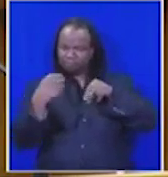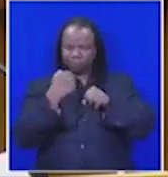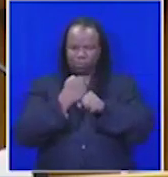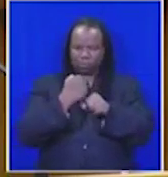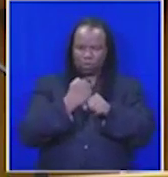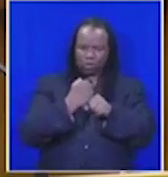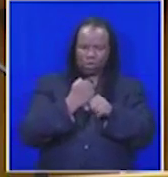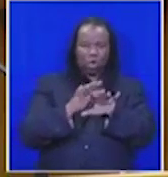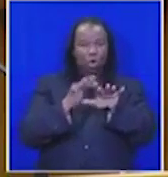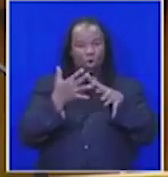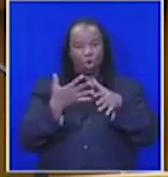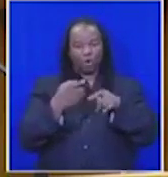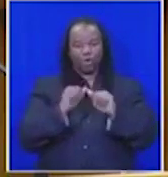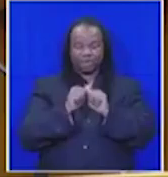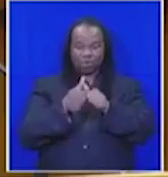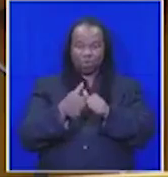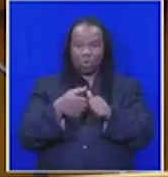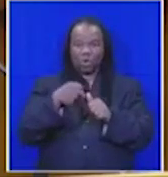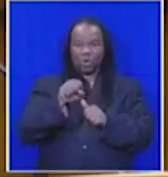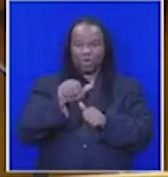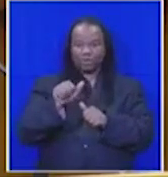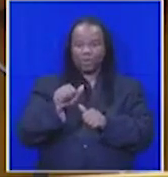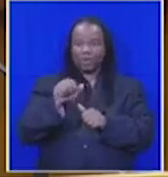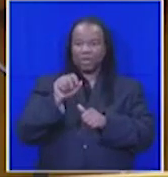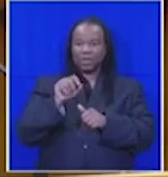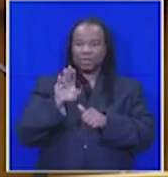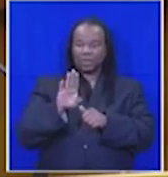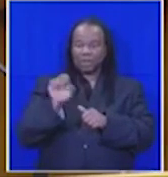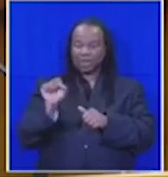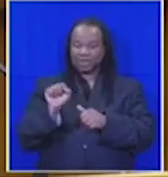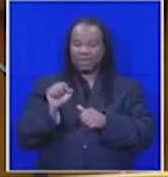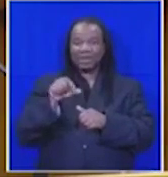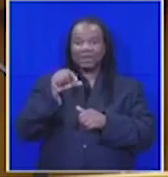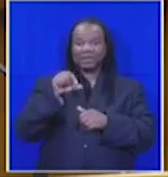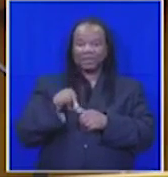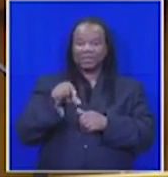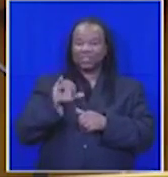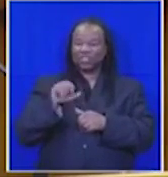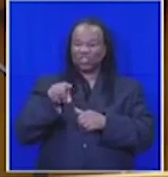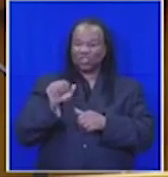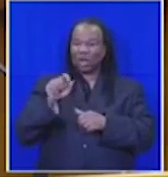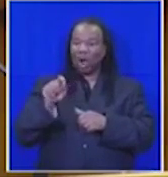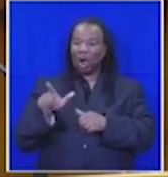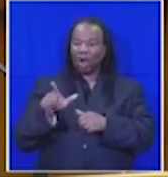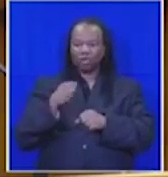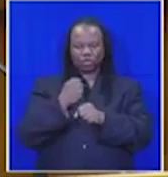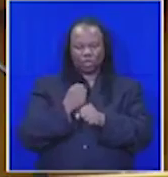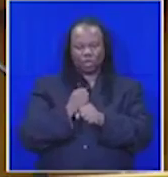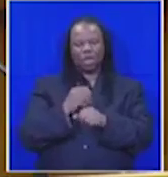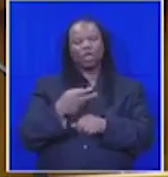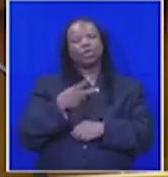comply with the approved South African DTT standards. In August 2015, also, a panel